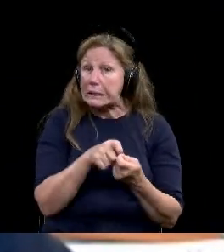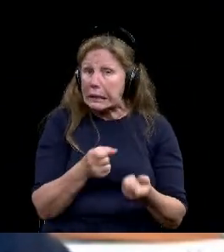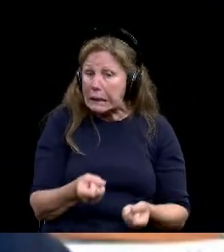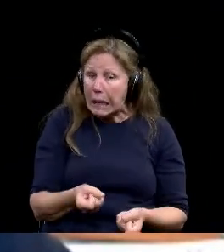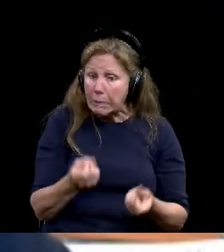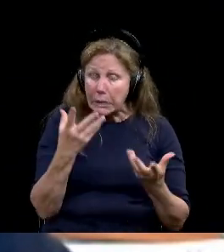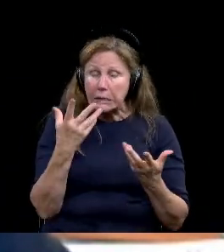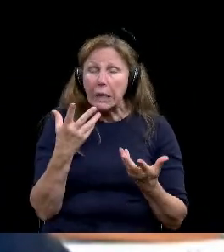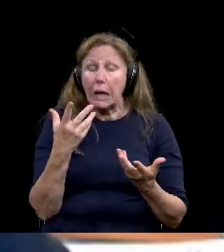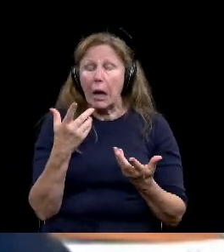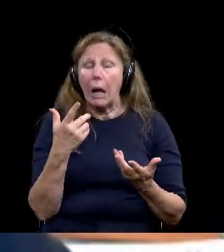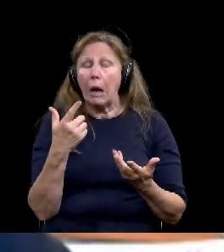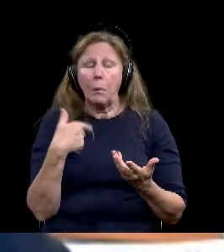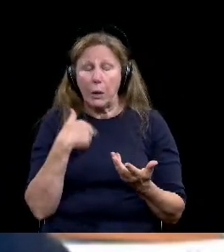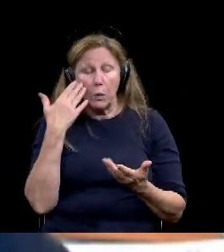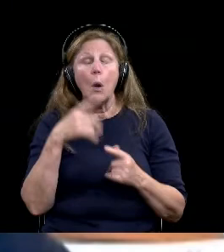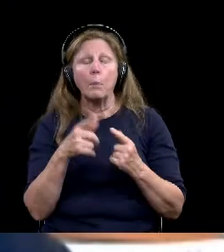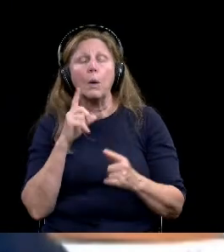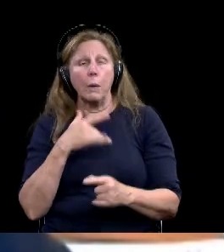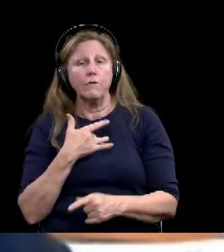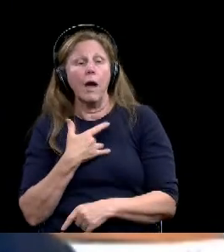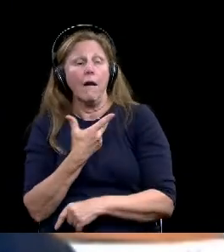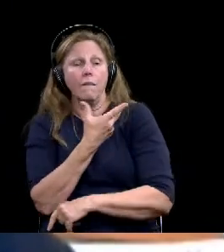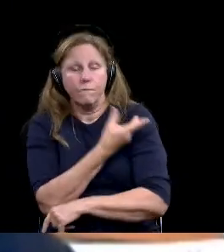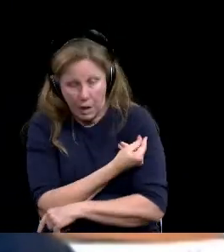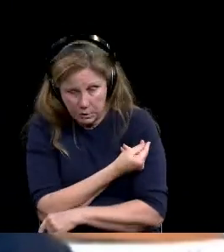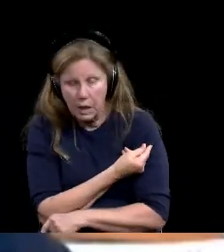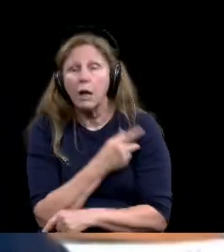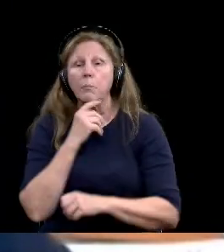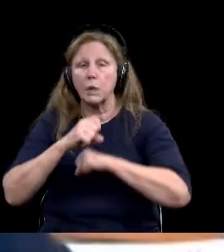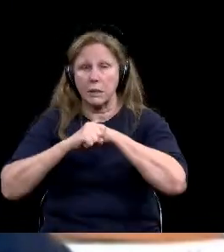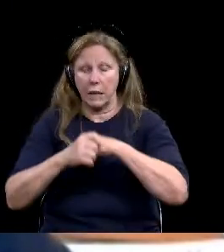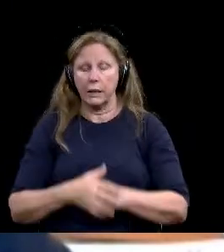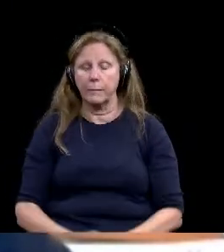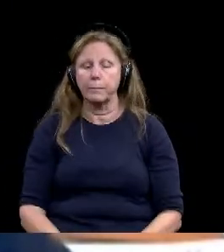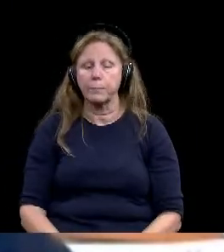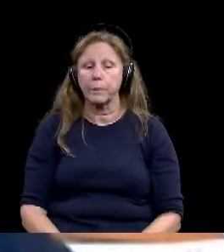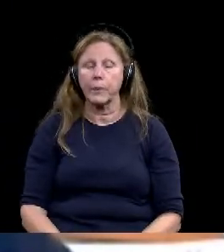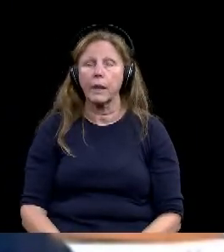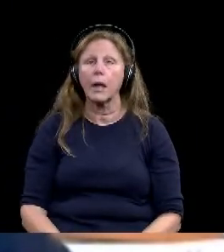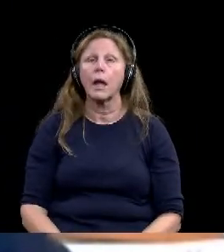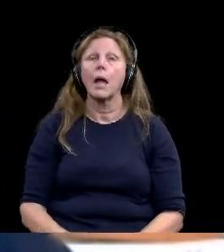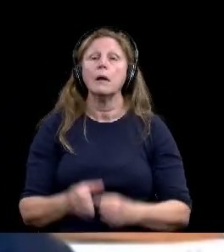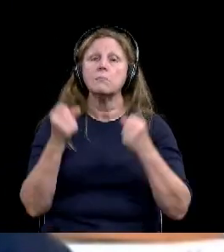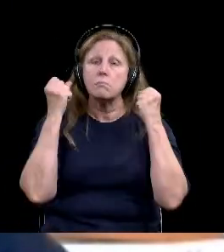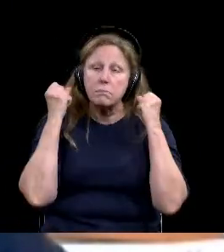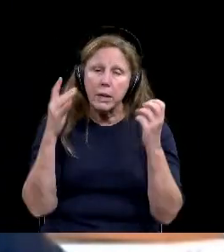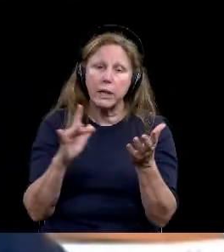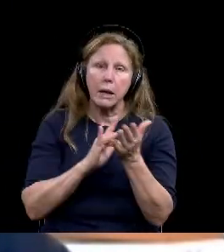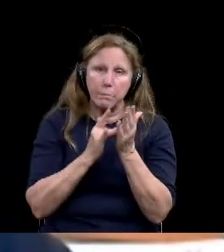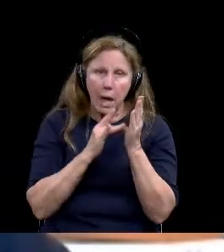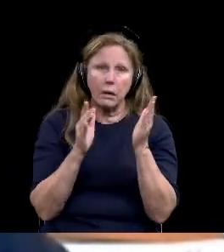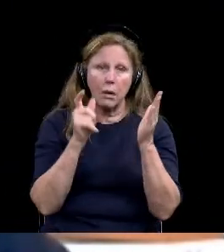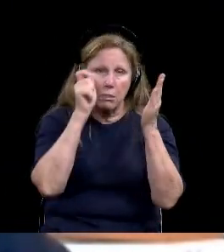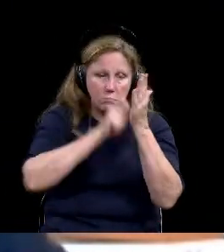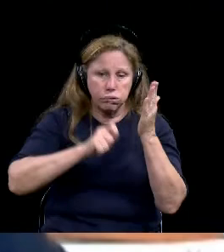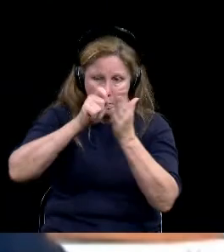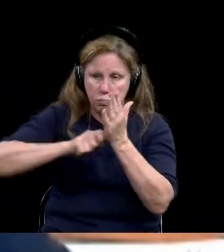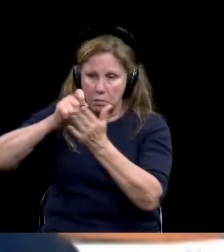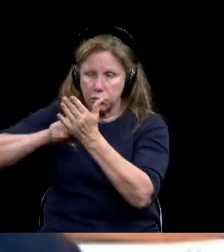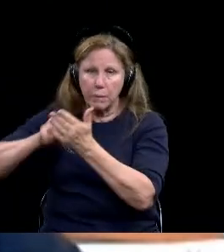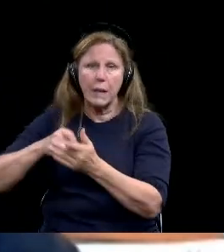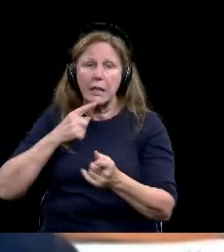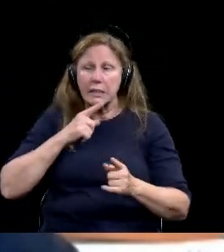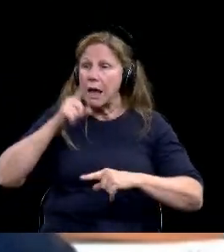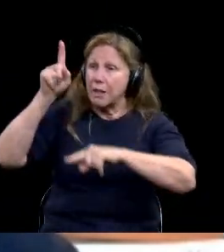the vaccination, no matter what variant comes, has some aspect of prevention, whether it's ranging from lowest to the highest, but vaccination